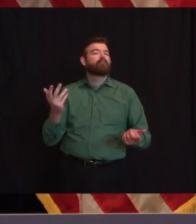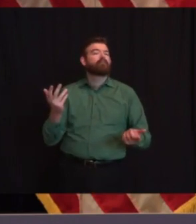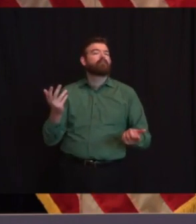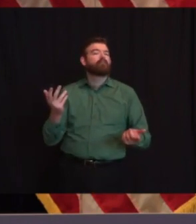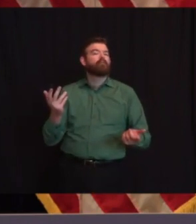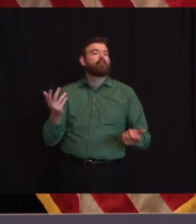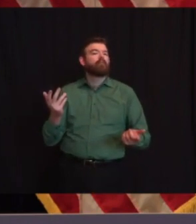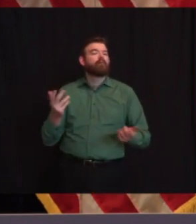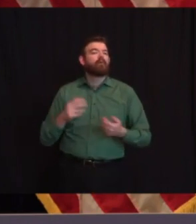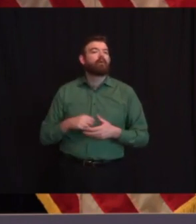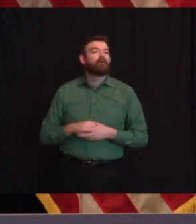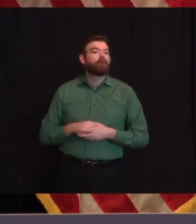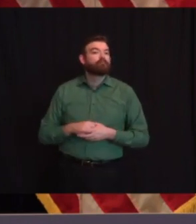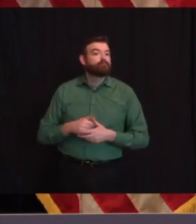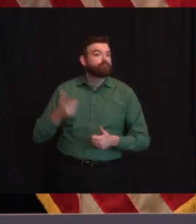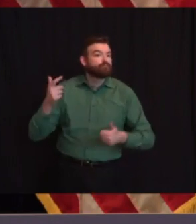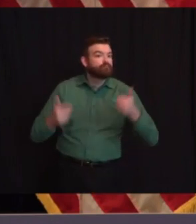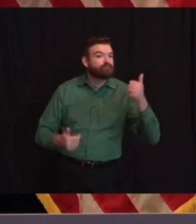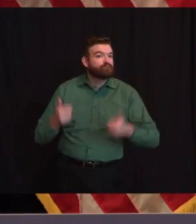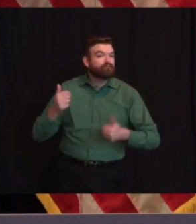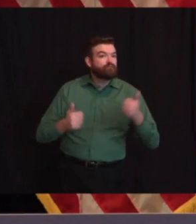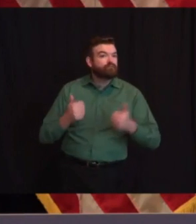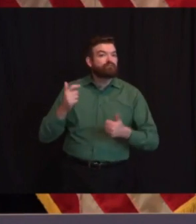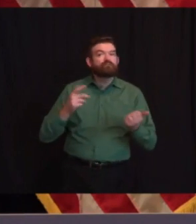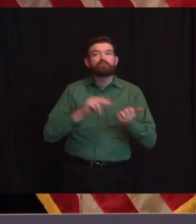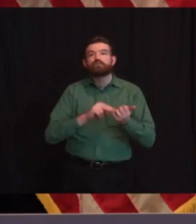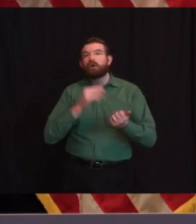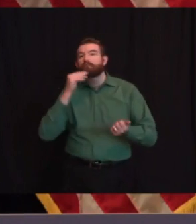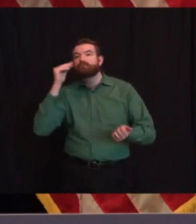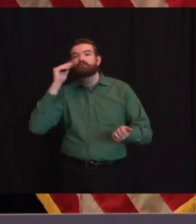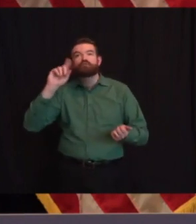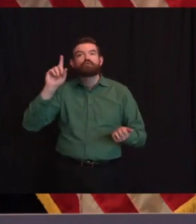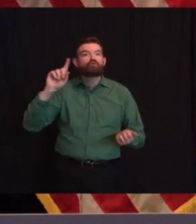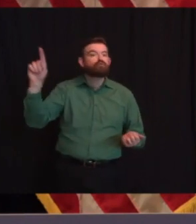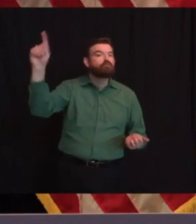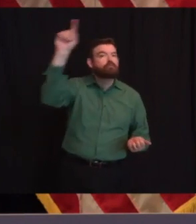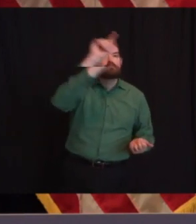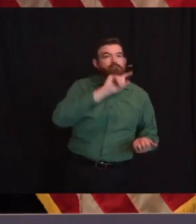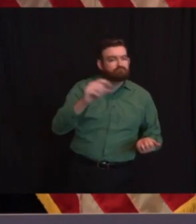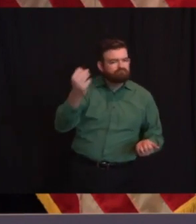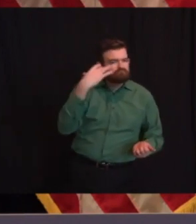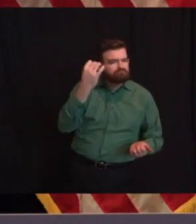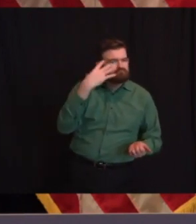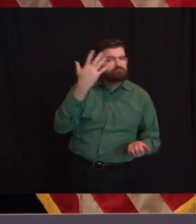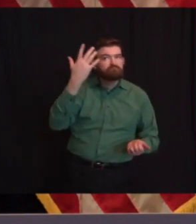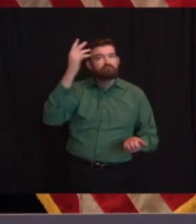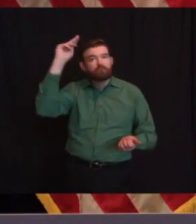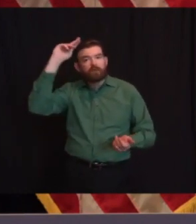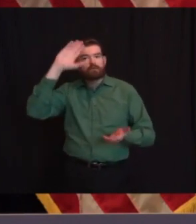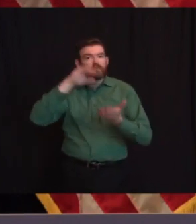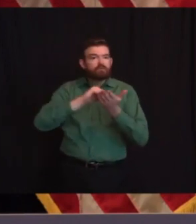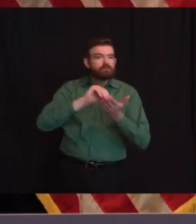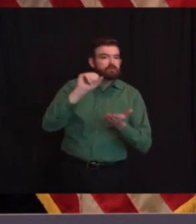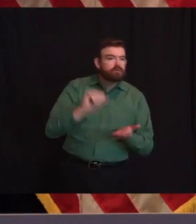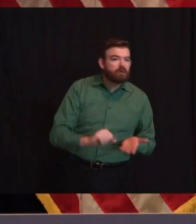Can you share where those facilities are from, North Jersey, Central Jersey, or South Jersey, over the last 24 hours? The reports are anecdotal